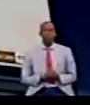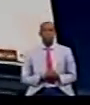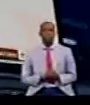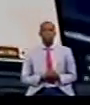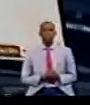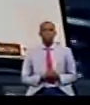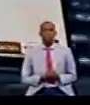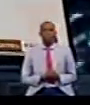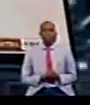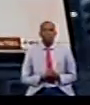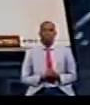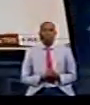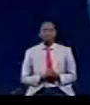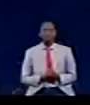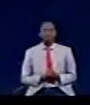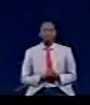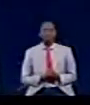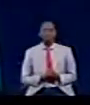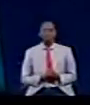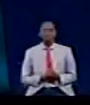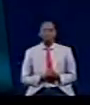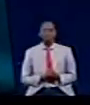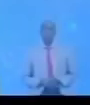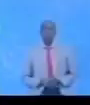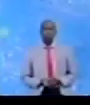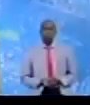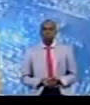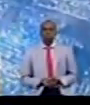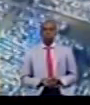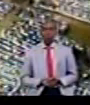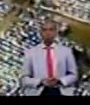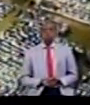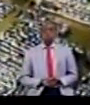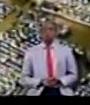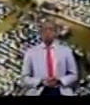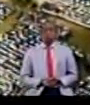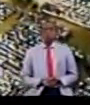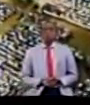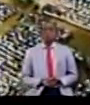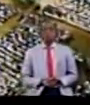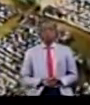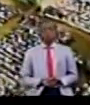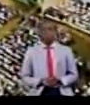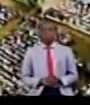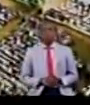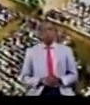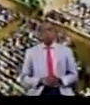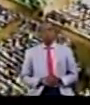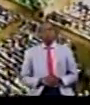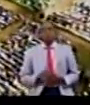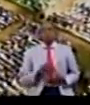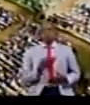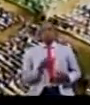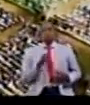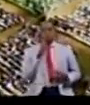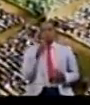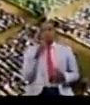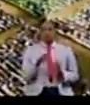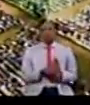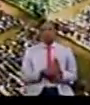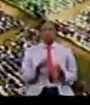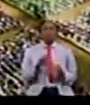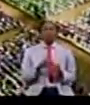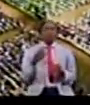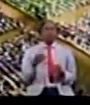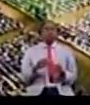one. I remember somebody wrote a prayer request now as I was just going